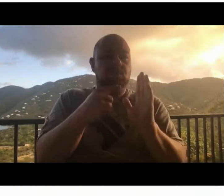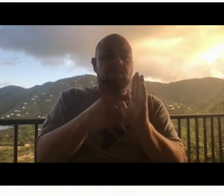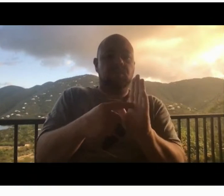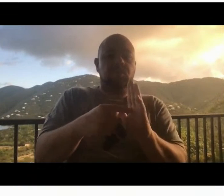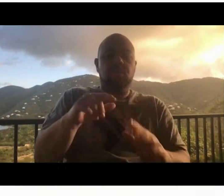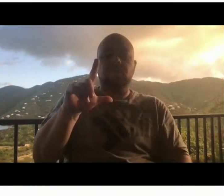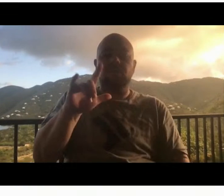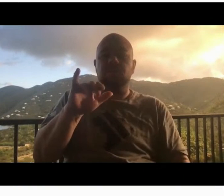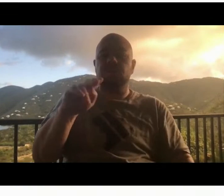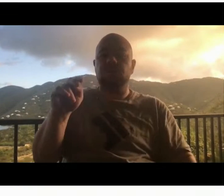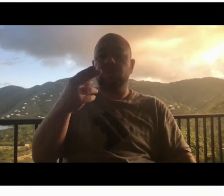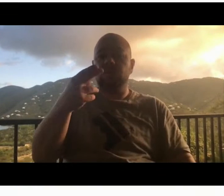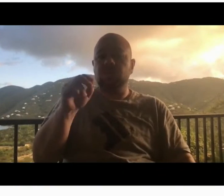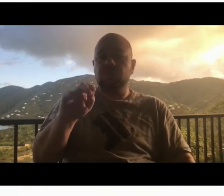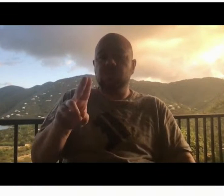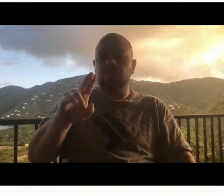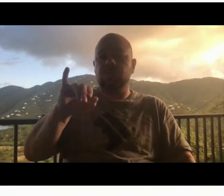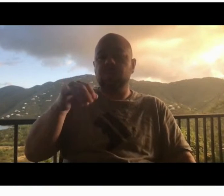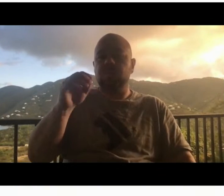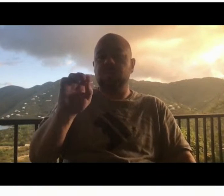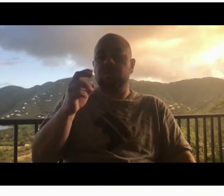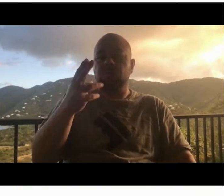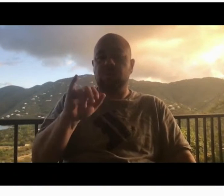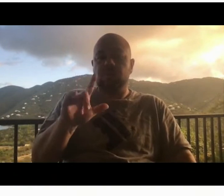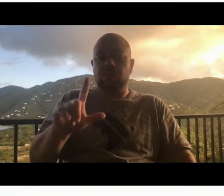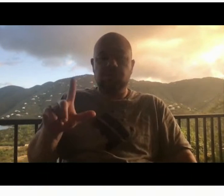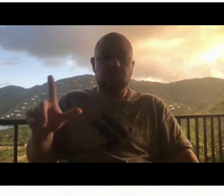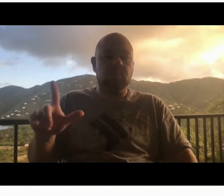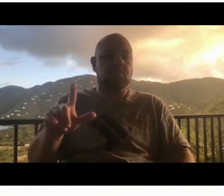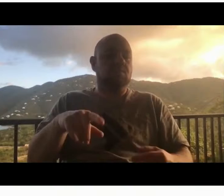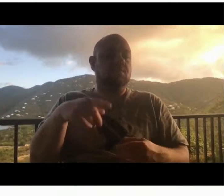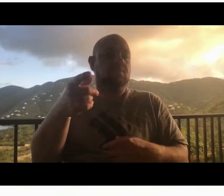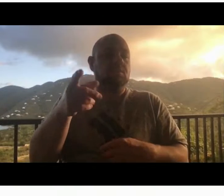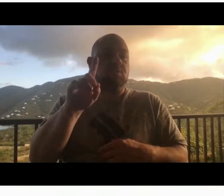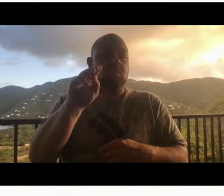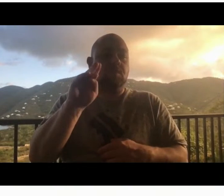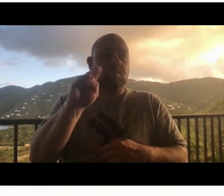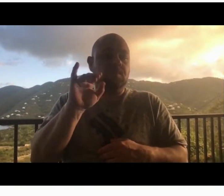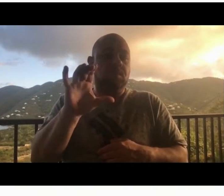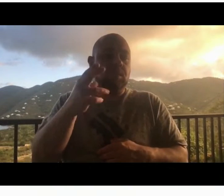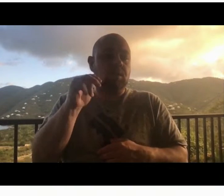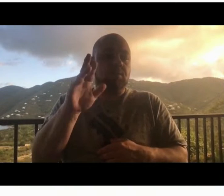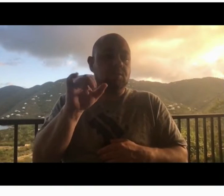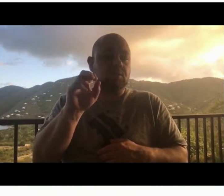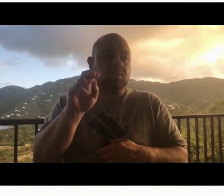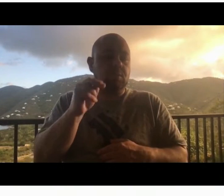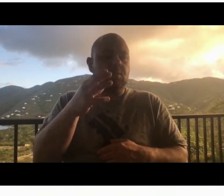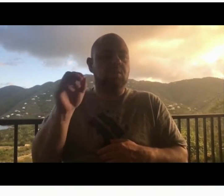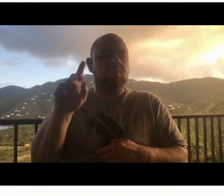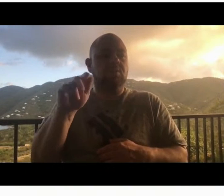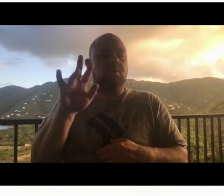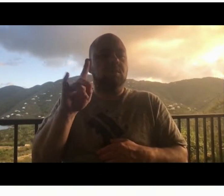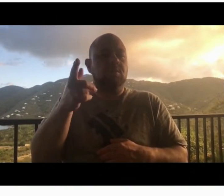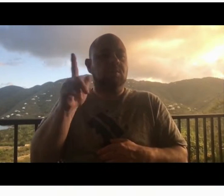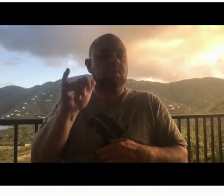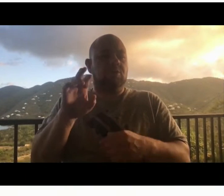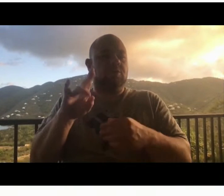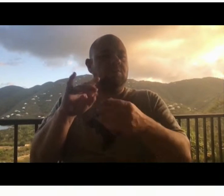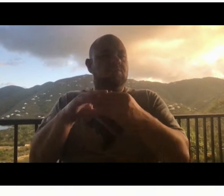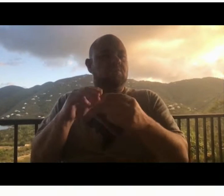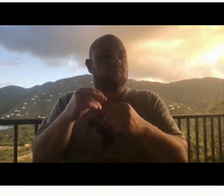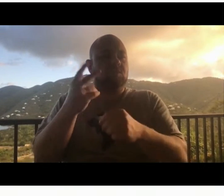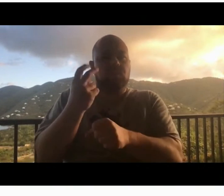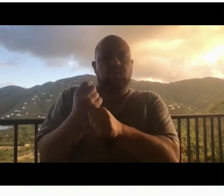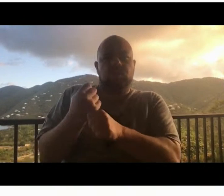often overlook this. For example, Lynn Hu, Joseph Hill, Dominic Hiriason.